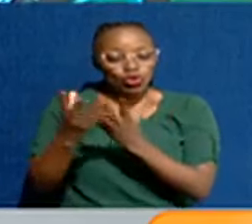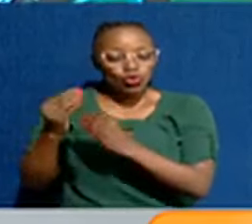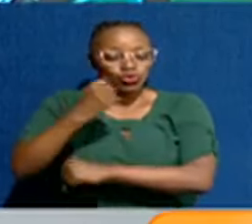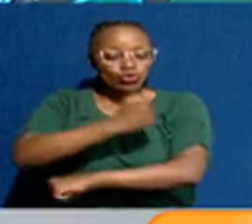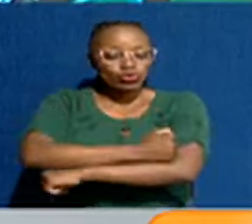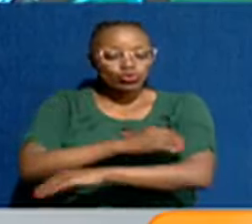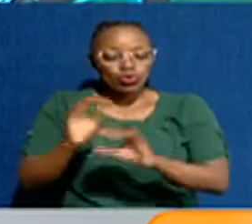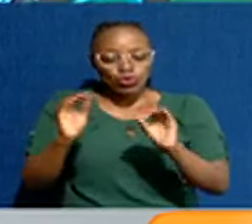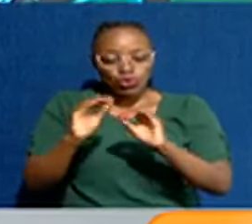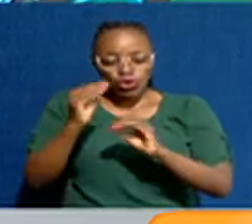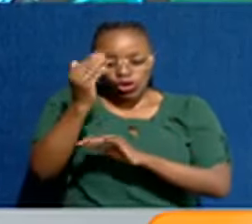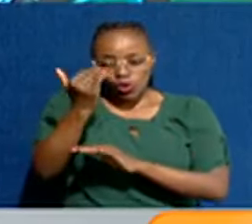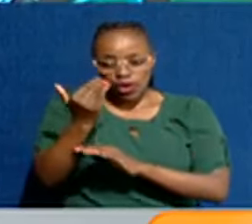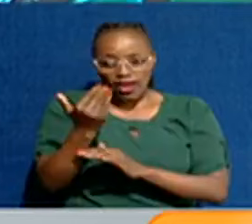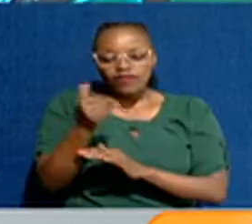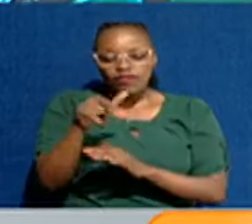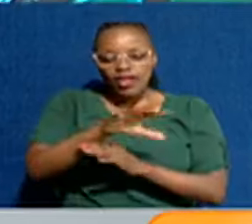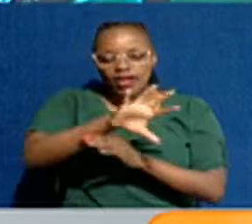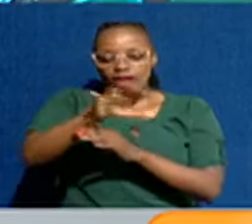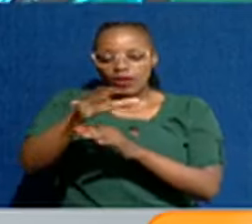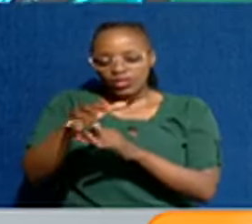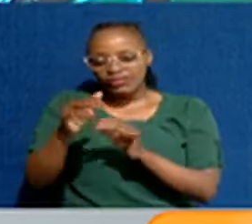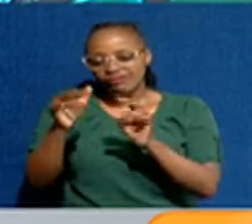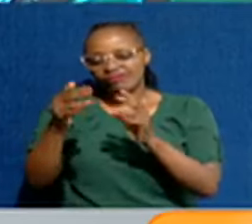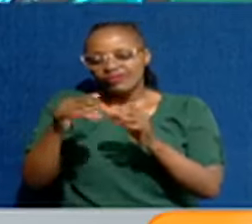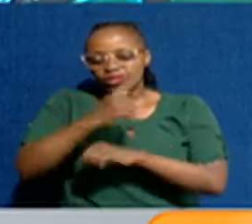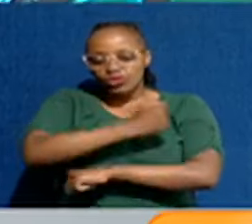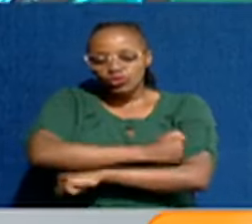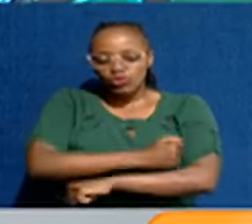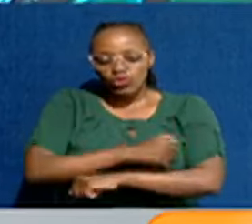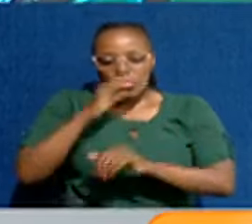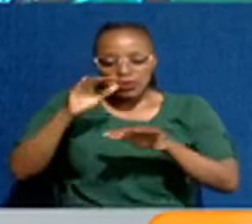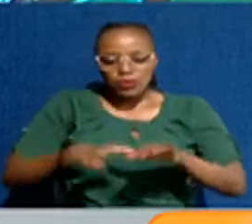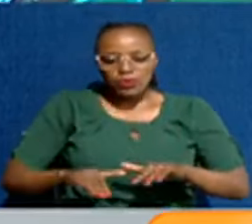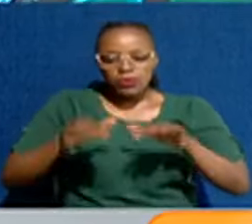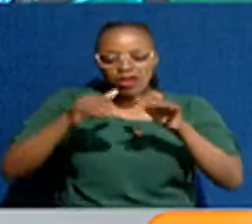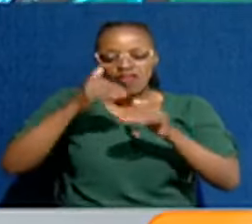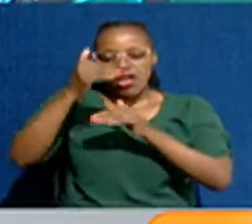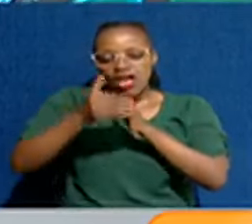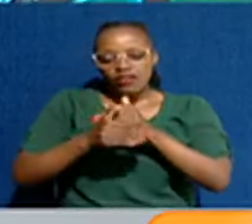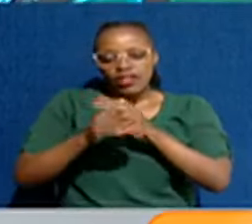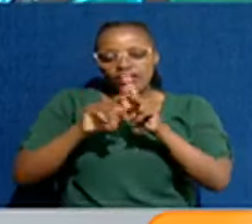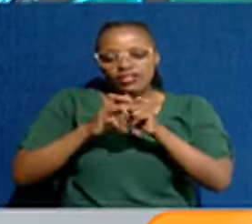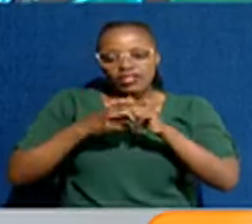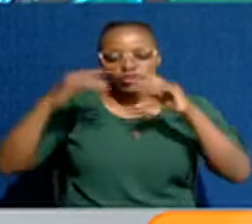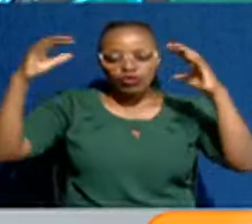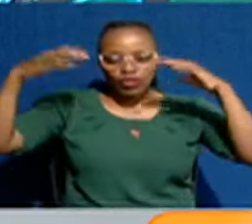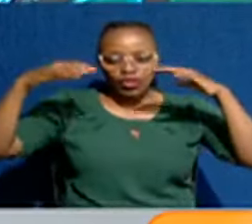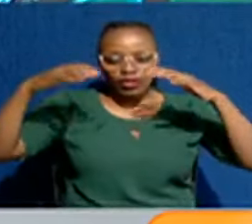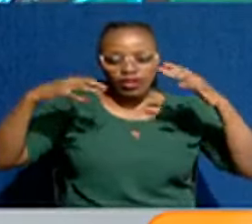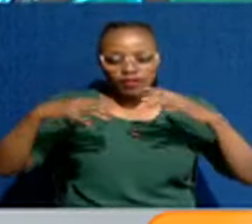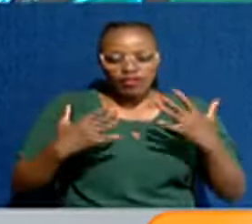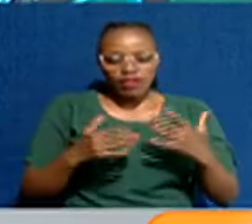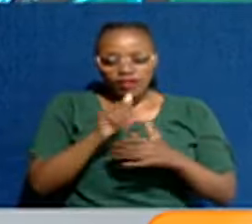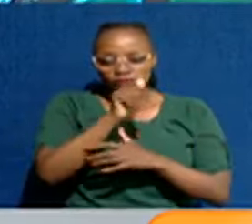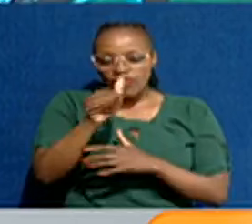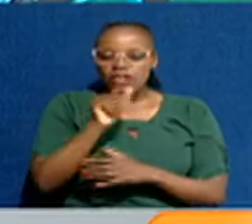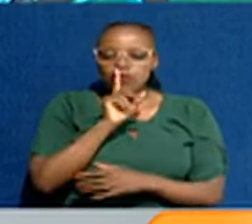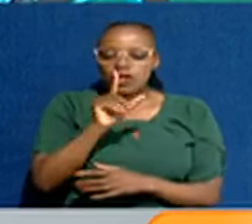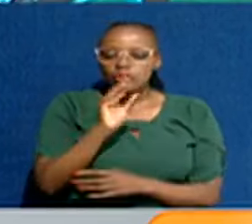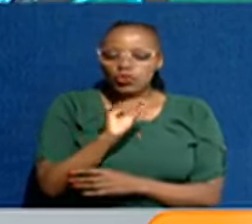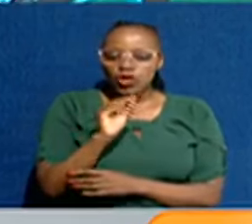schools as the parts of the counties remain flooded weeks after the rains started. Others are still unsure